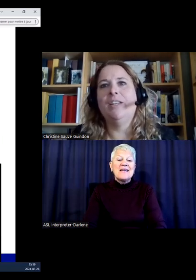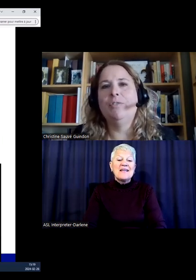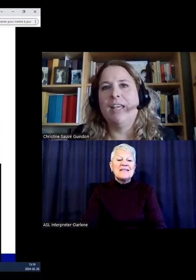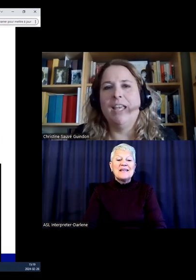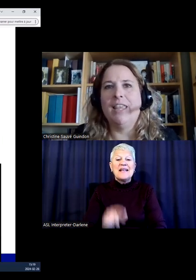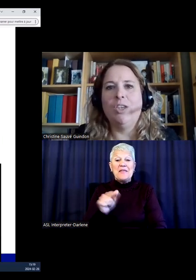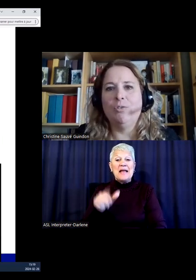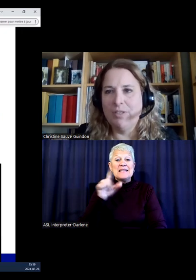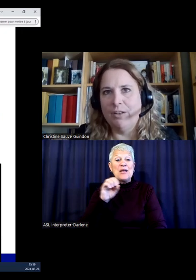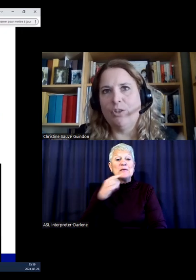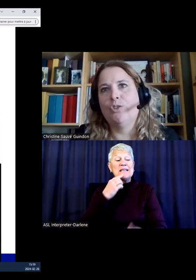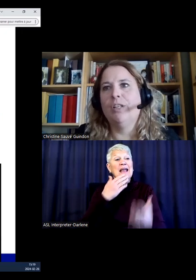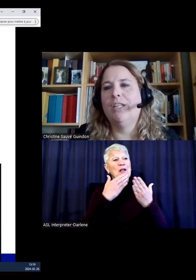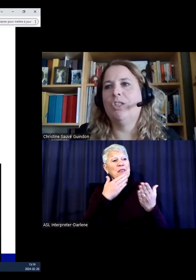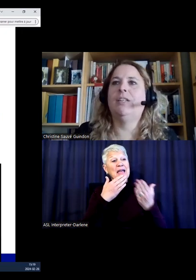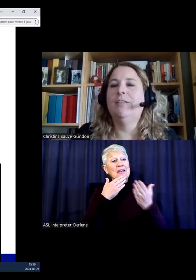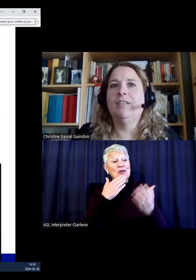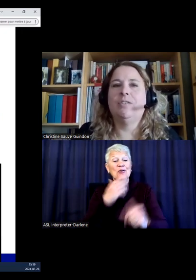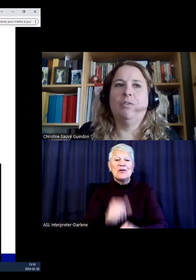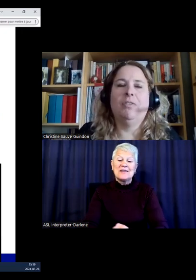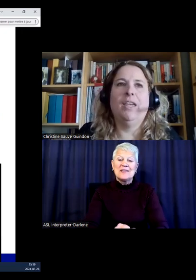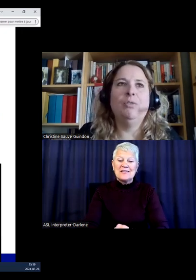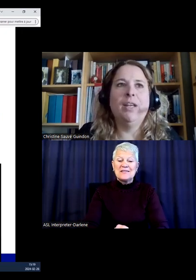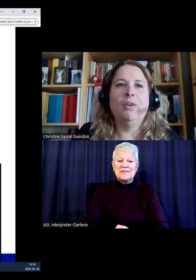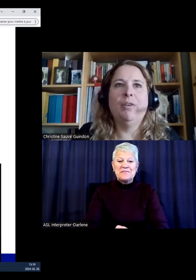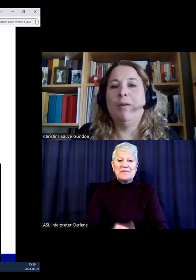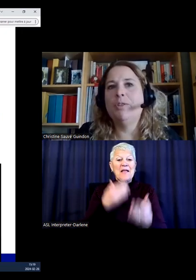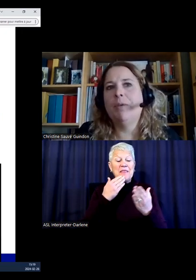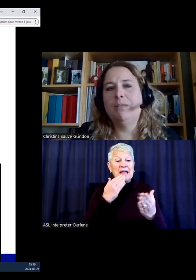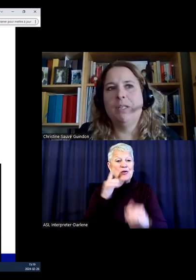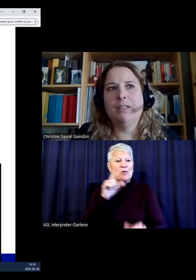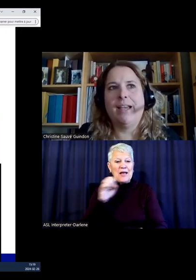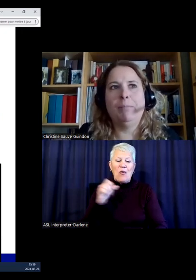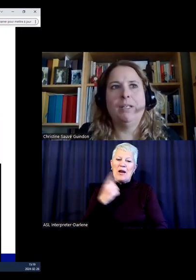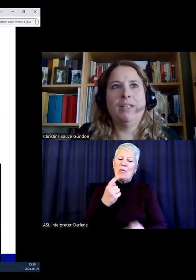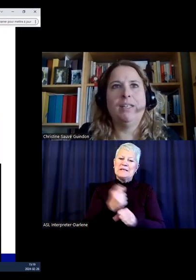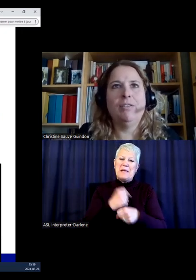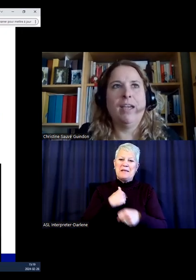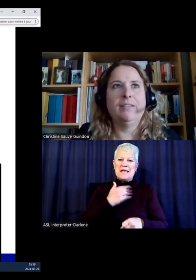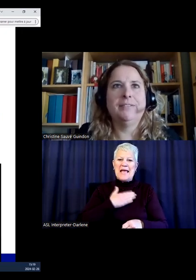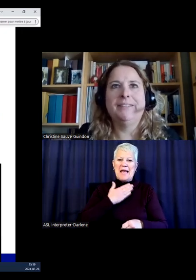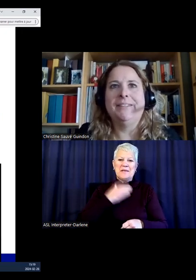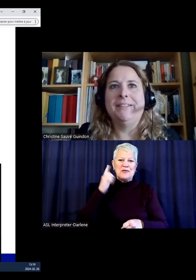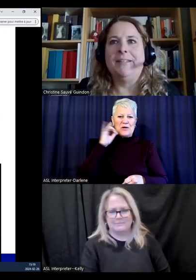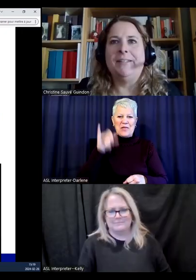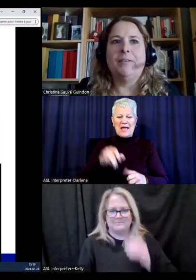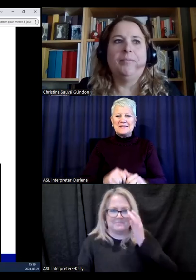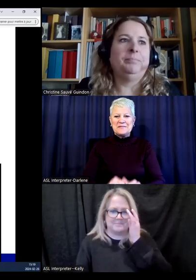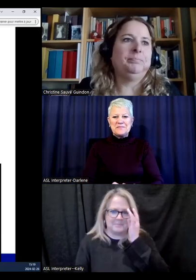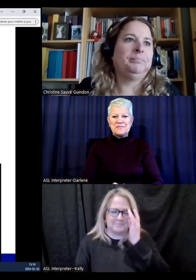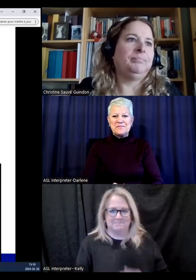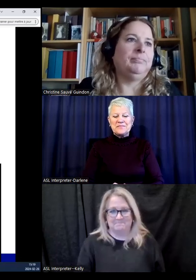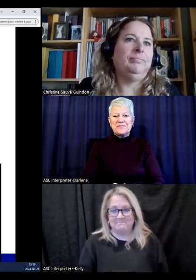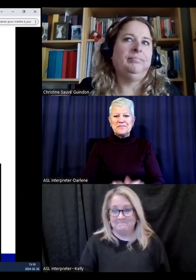That's Leo saying thank you, Centre Jules-Léger. So thank you, Leo. And it always makes me happy to hear that. So,